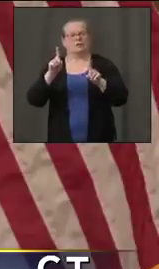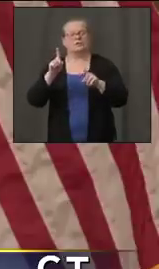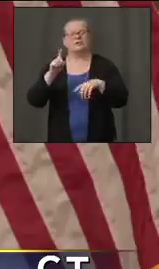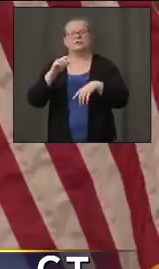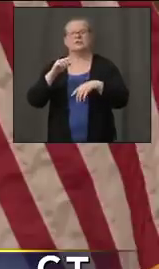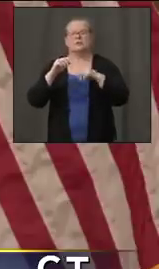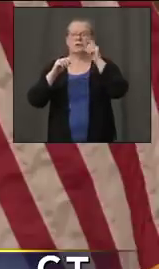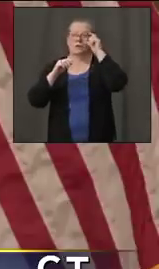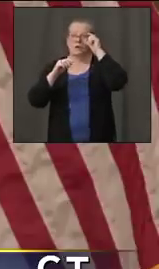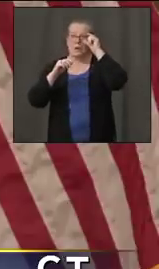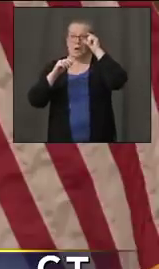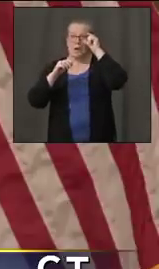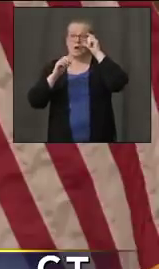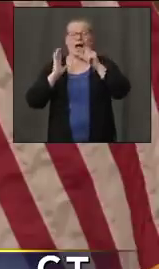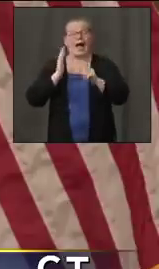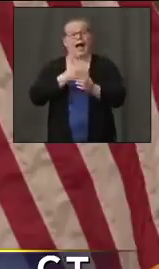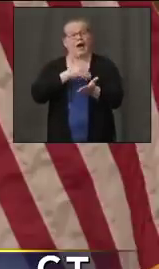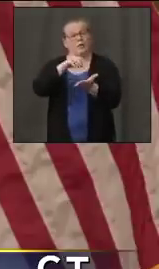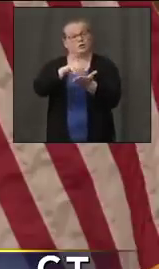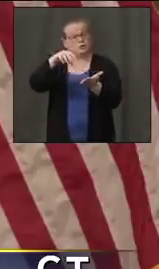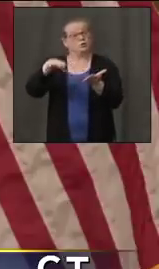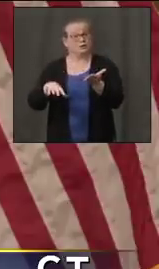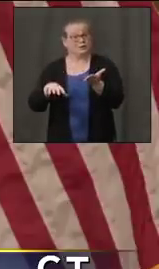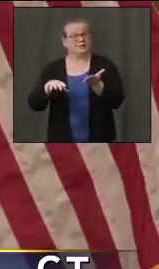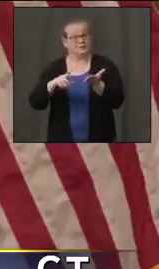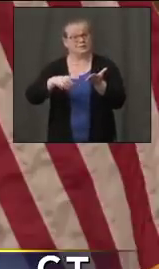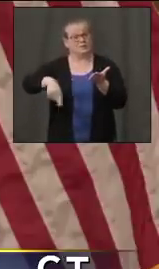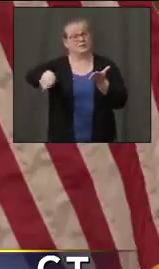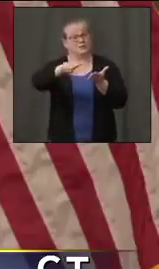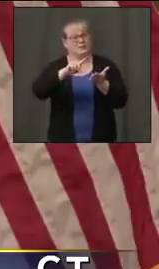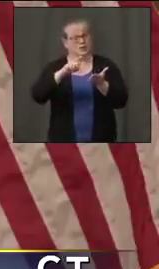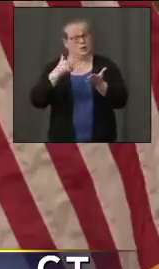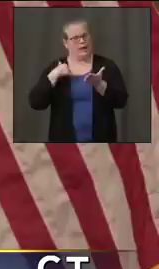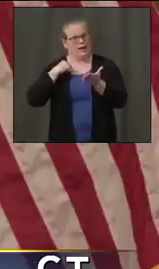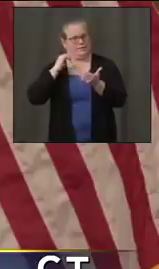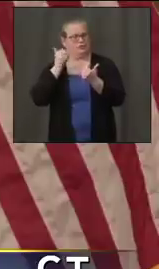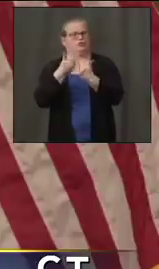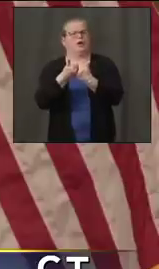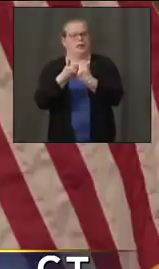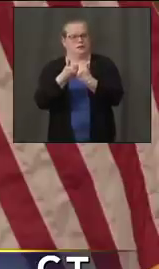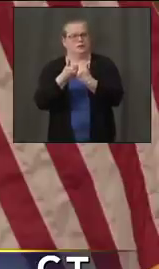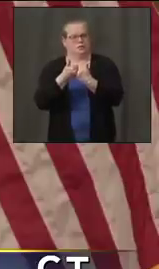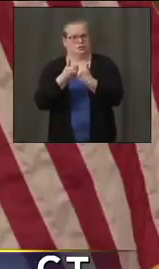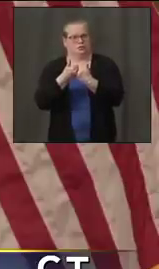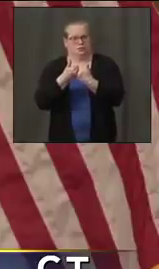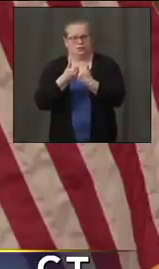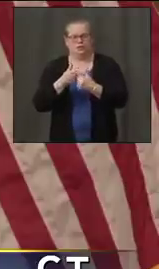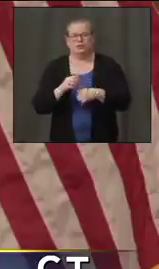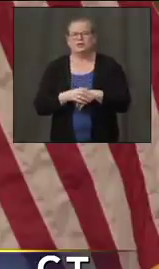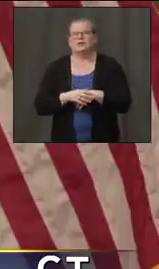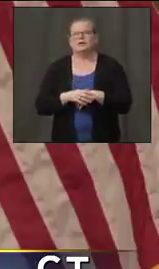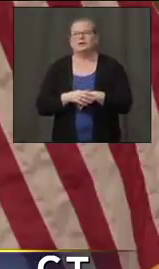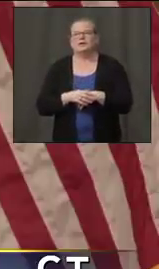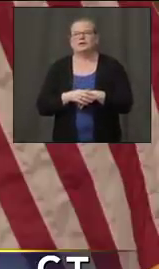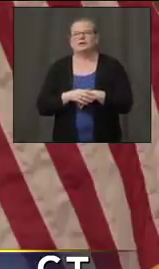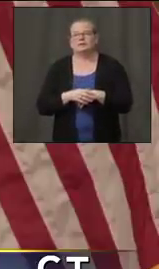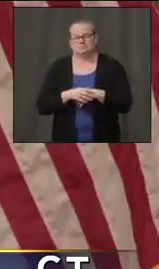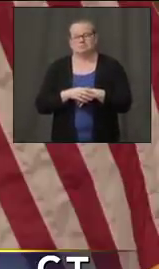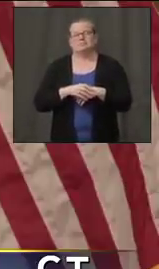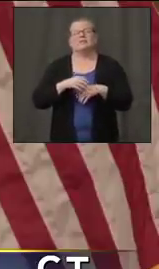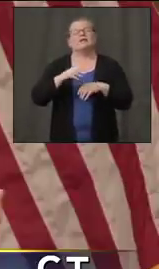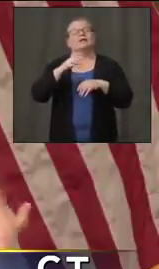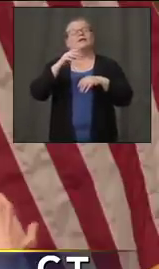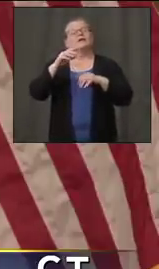challenge for our students. And this challenge will be open to third grade students through 12th